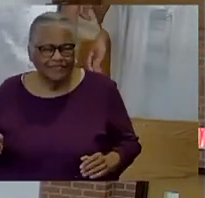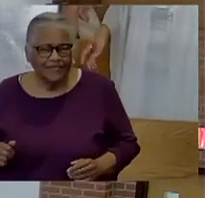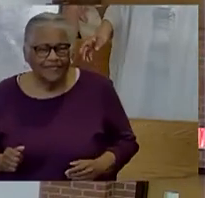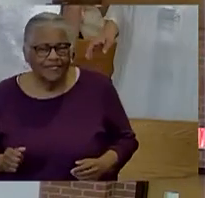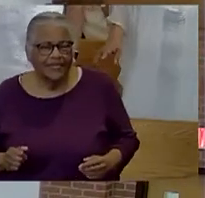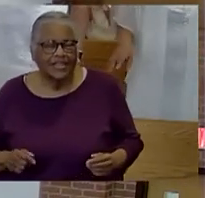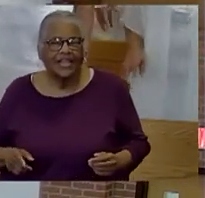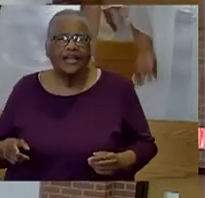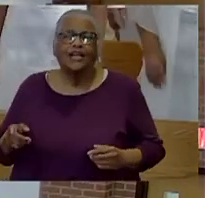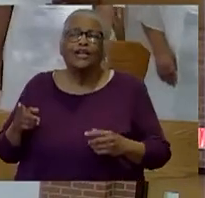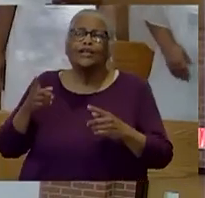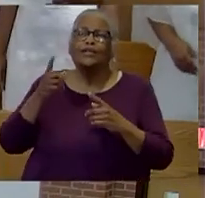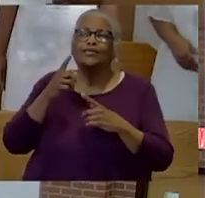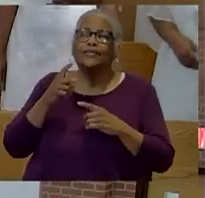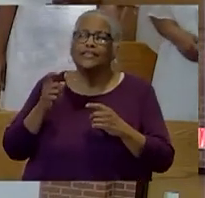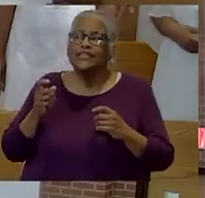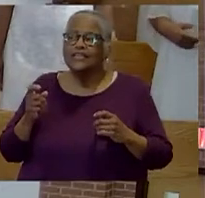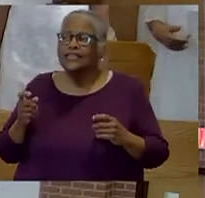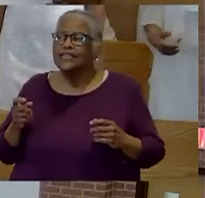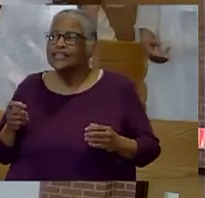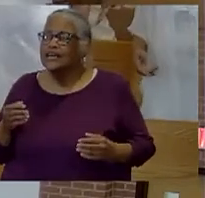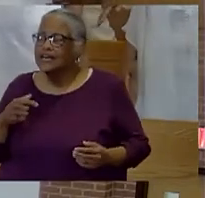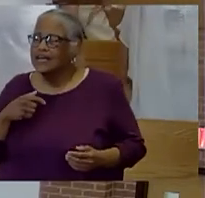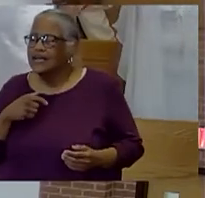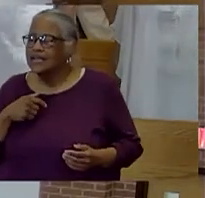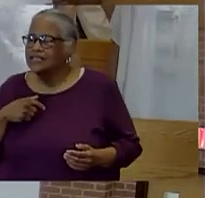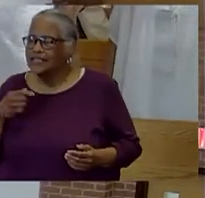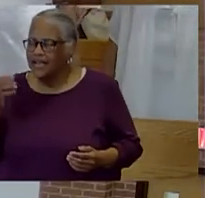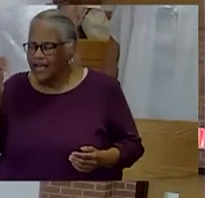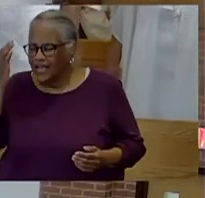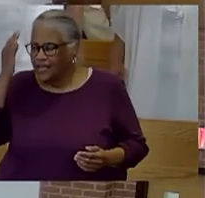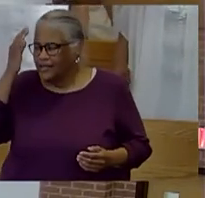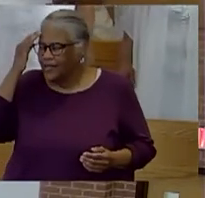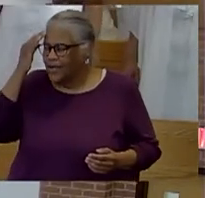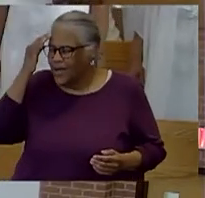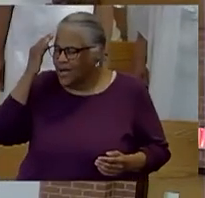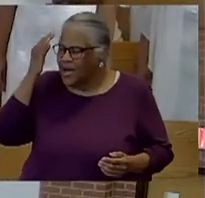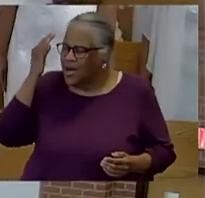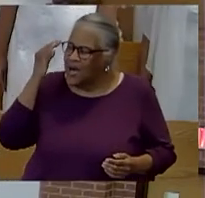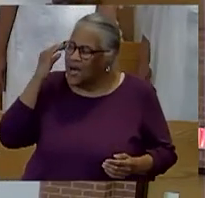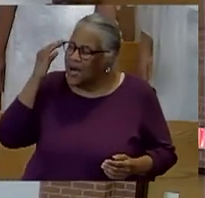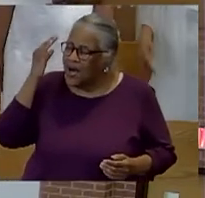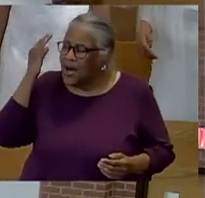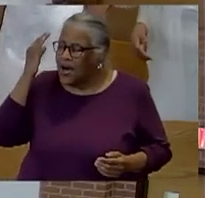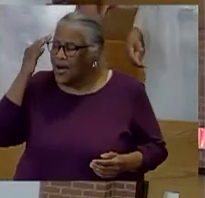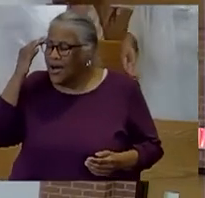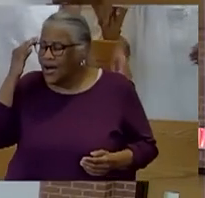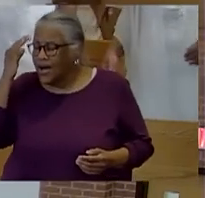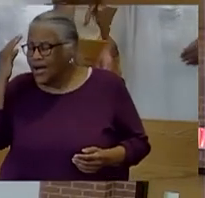Yes, God. Yes, God. We waiting on you. We waiting. Because I know.